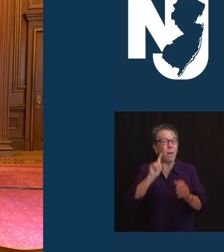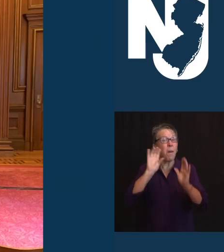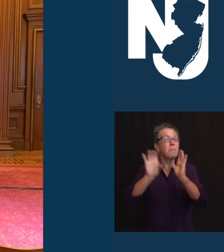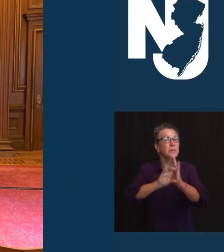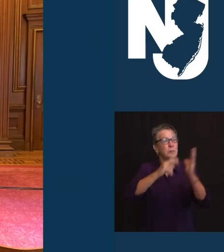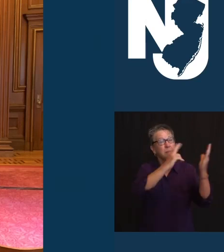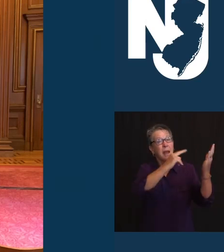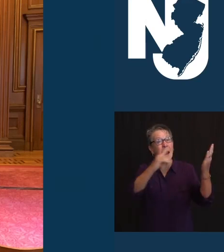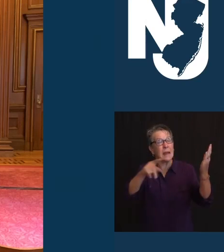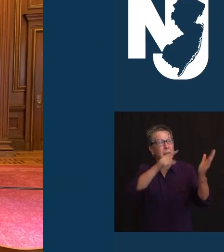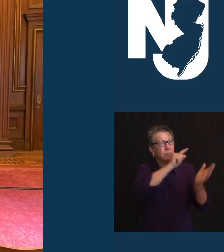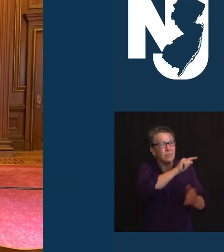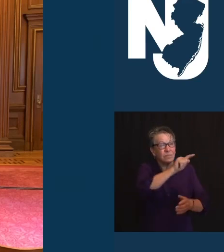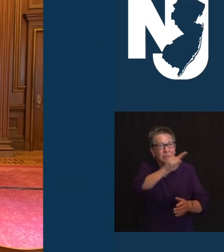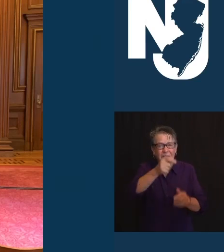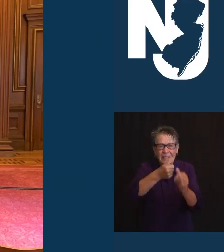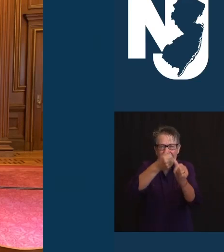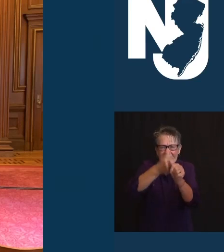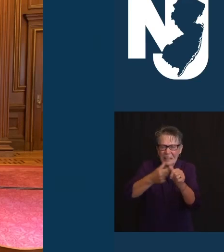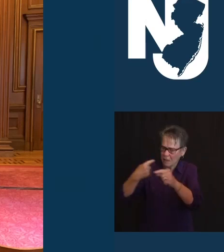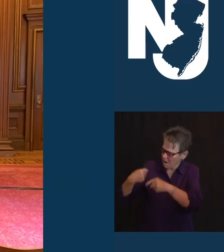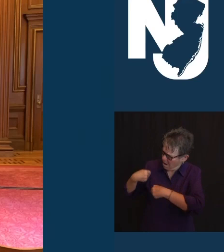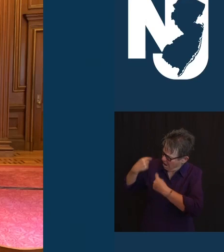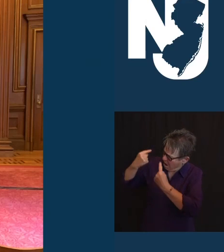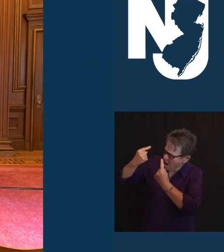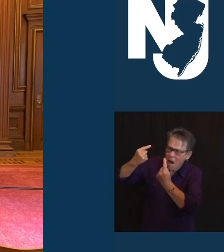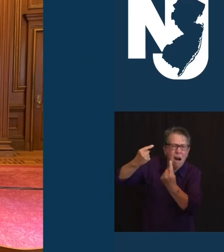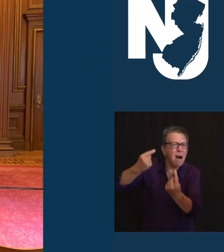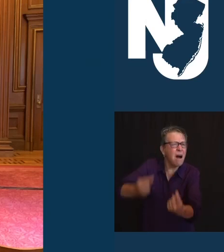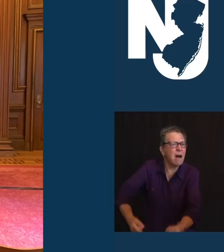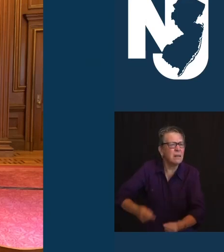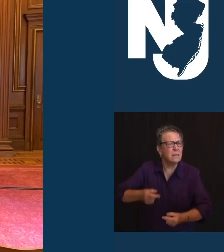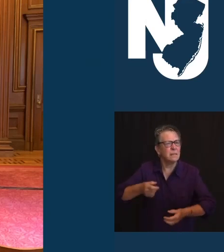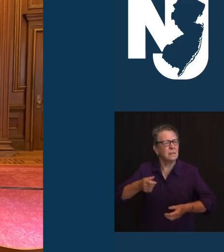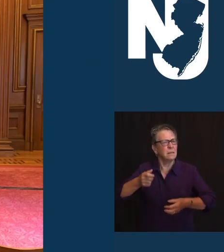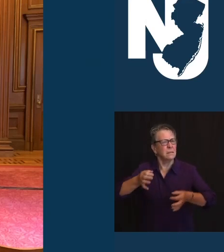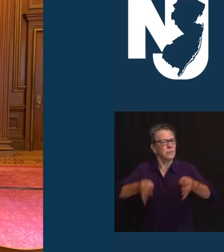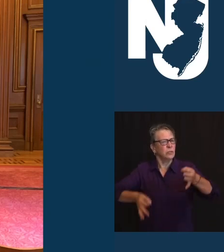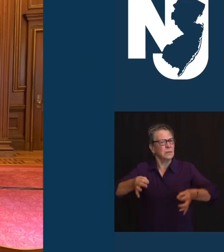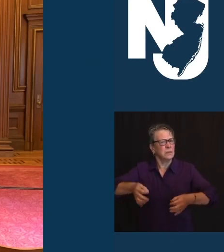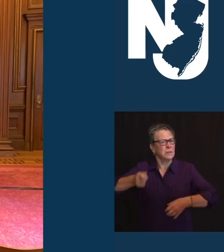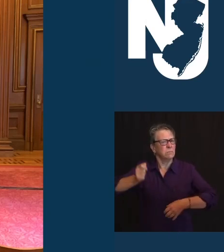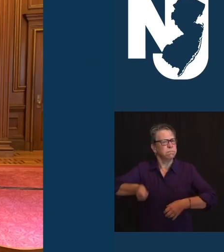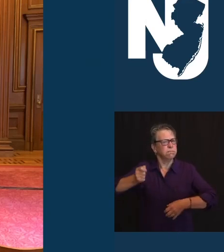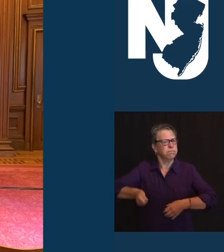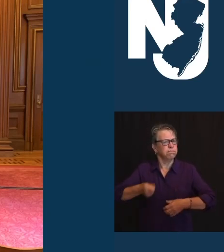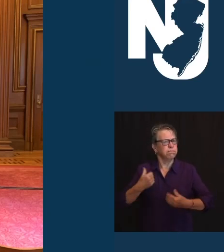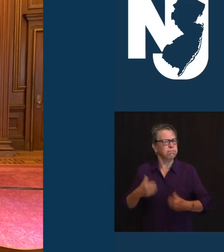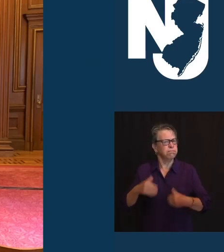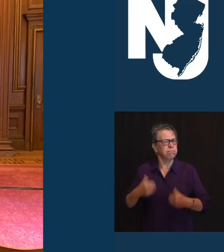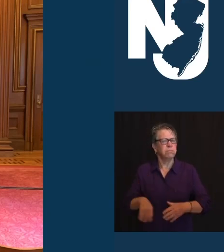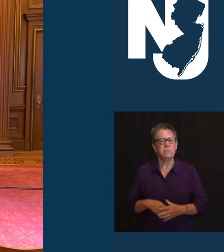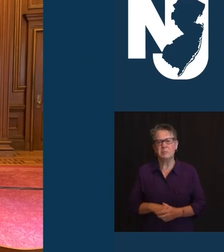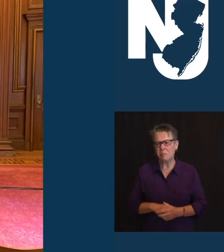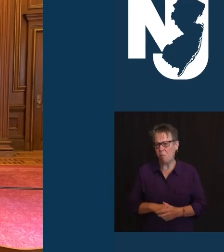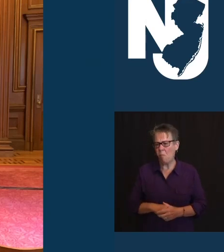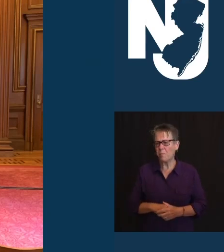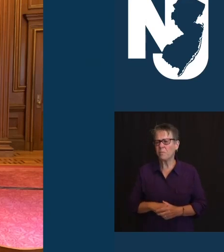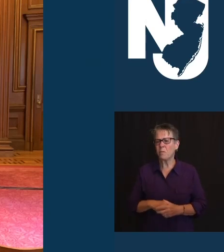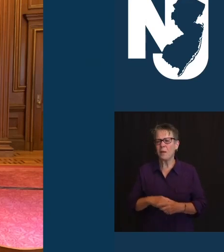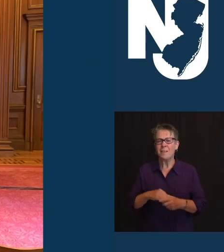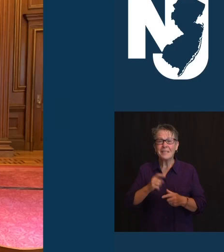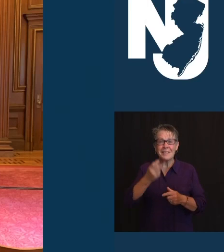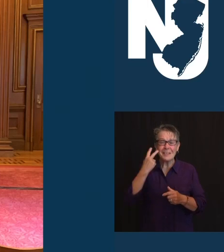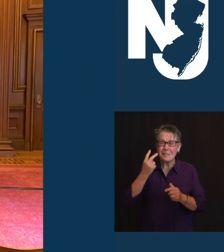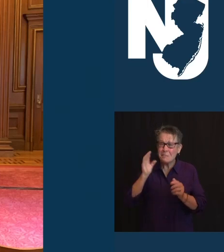that day. She was small in stature, as you could see from the photo, but she was a giant in her field and in our nation's